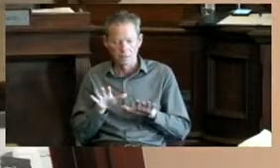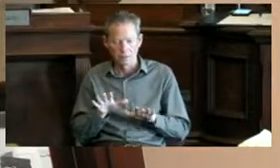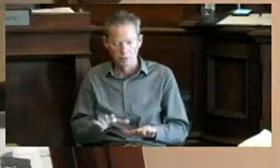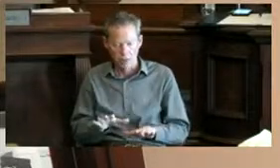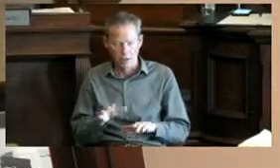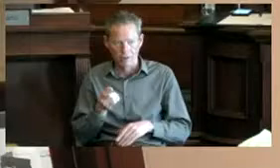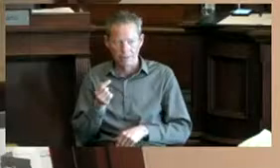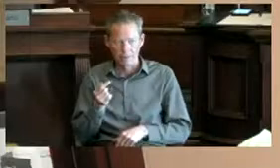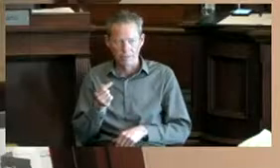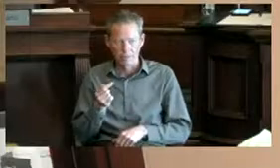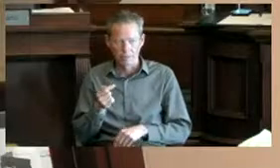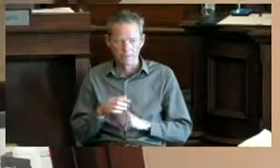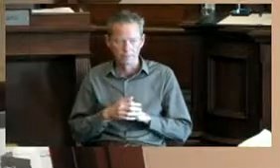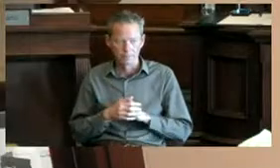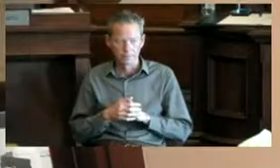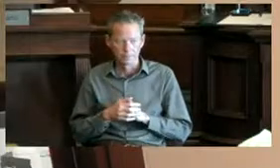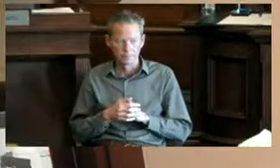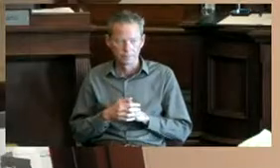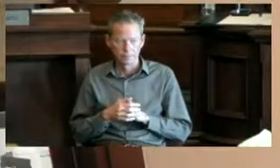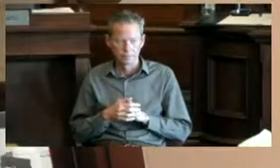from when this started?